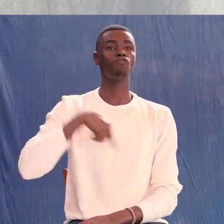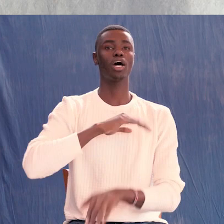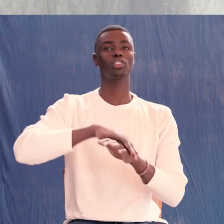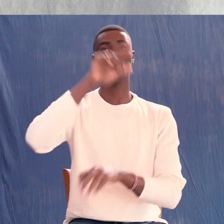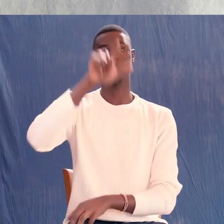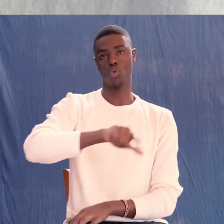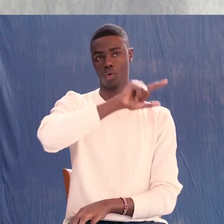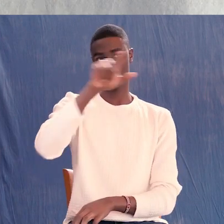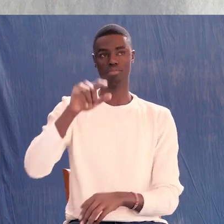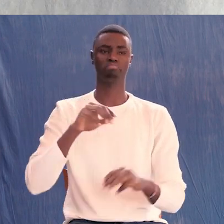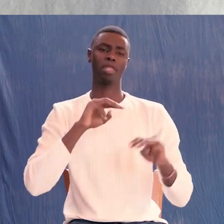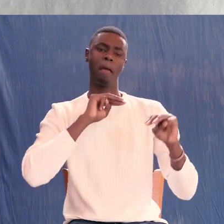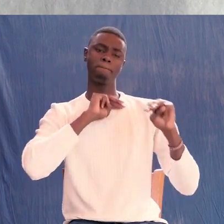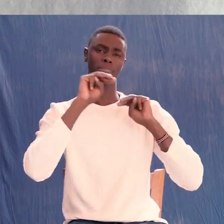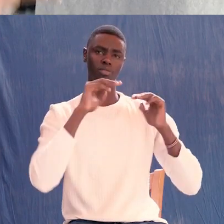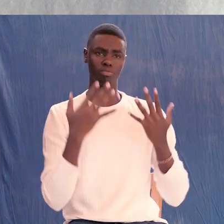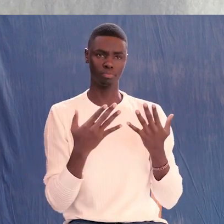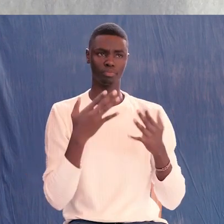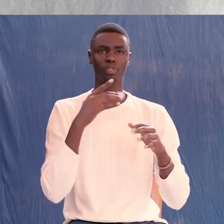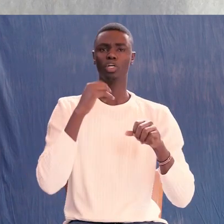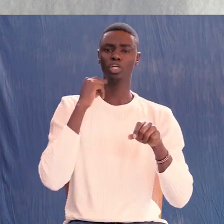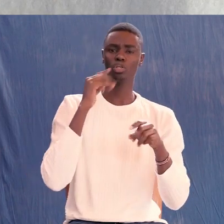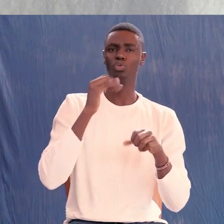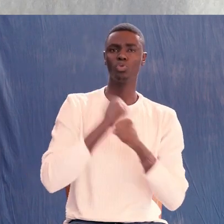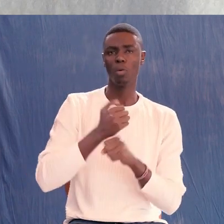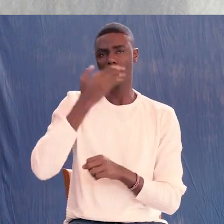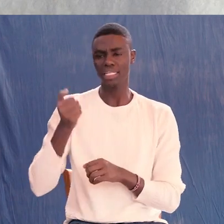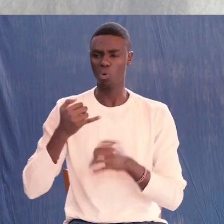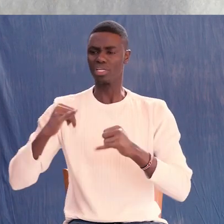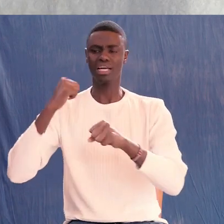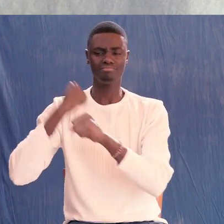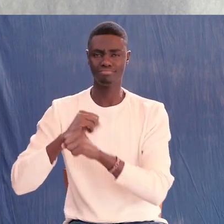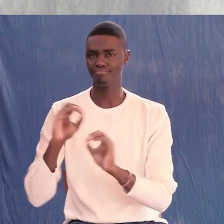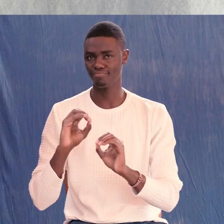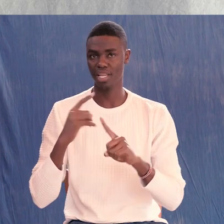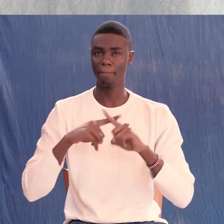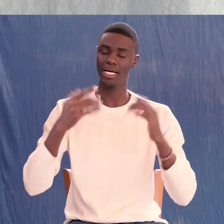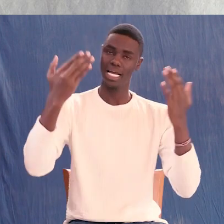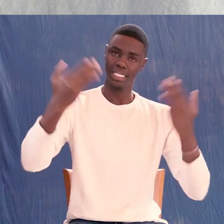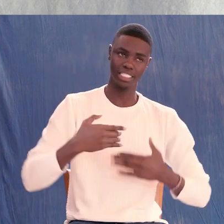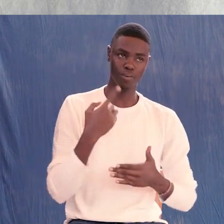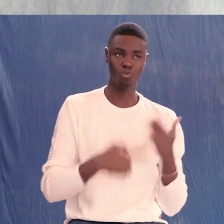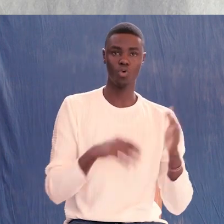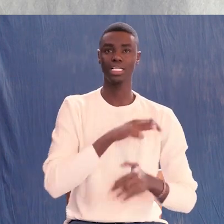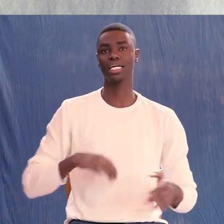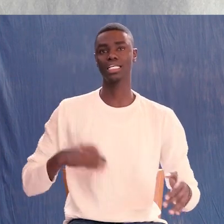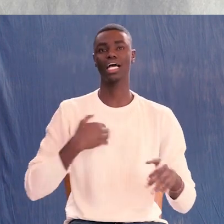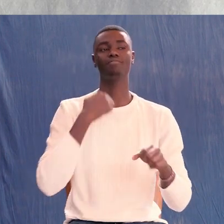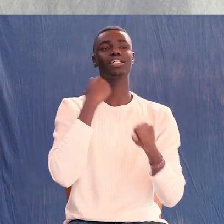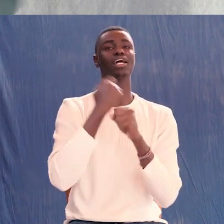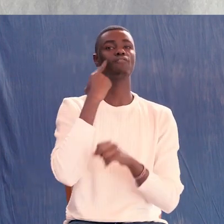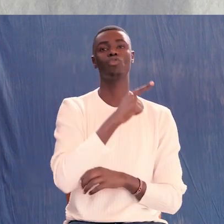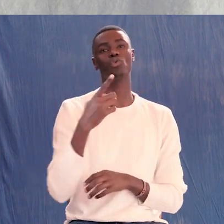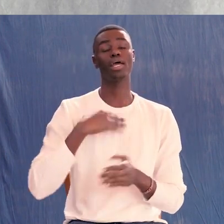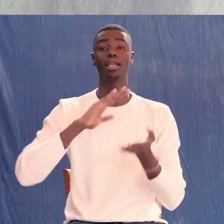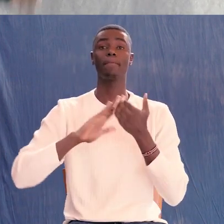You see, the message is not do better, try harder. But the message is receive what Christ has done for you and become